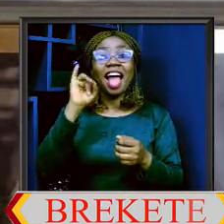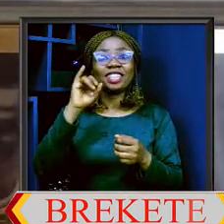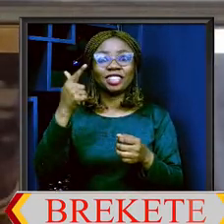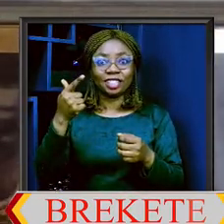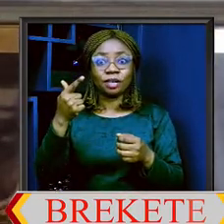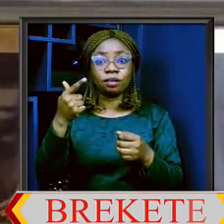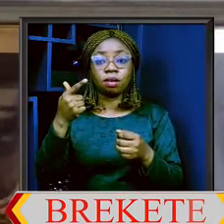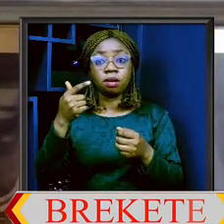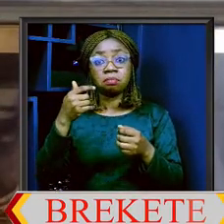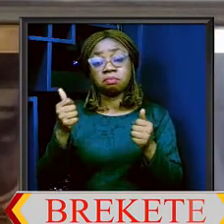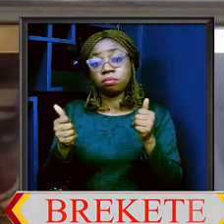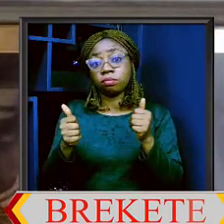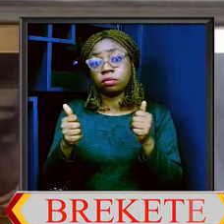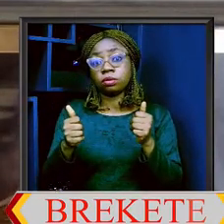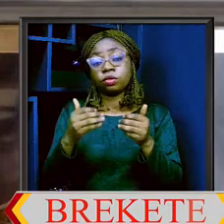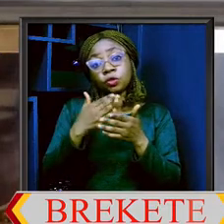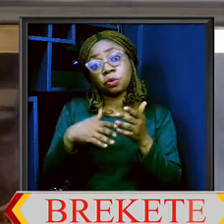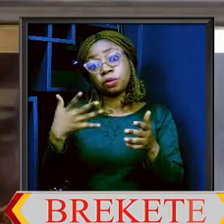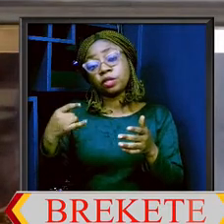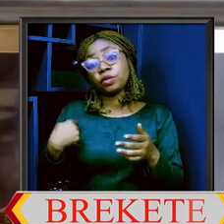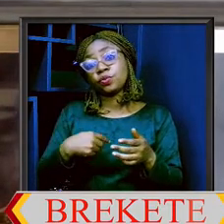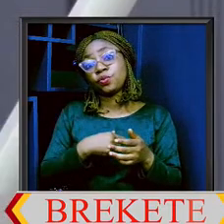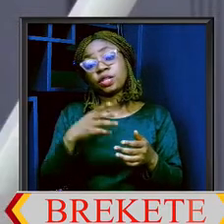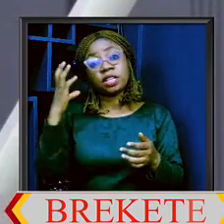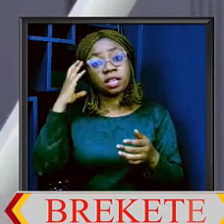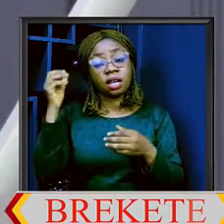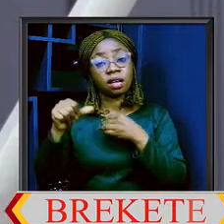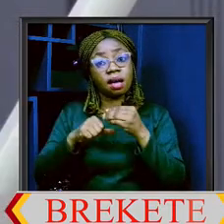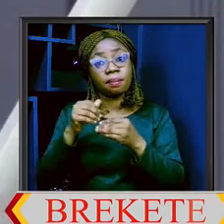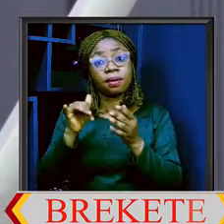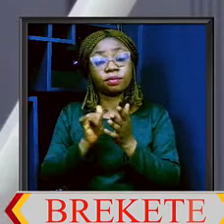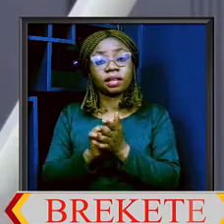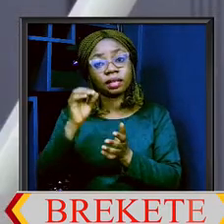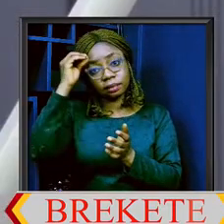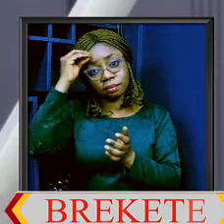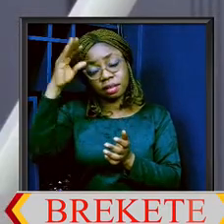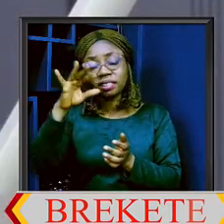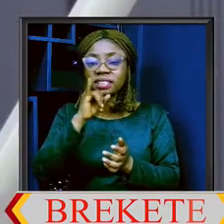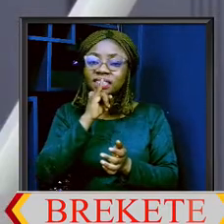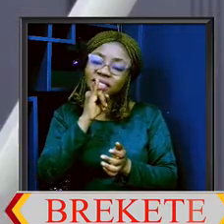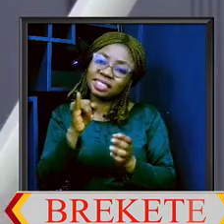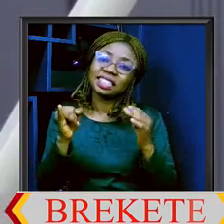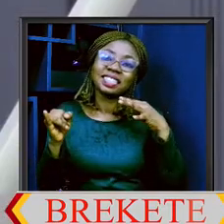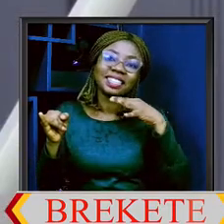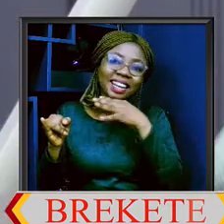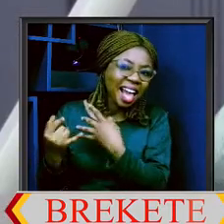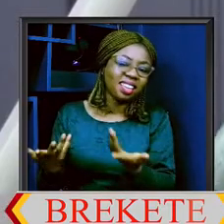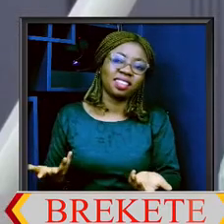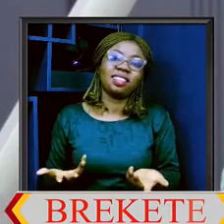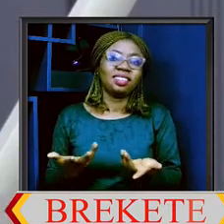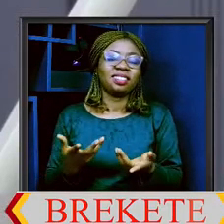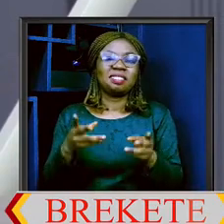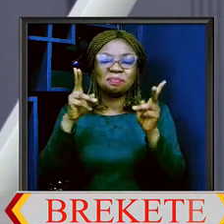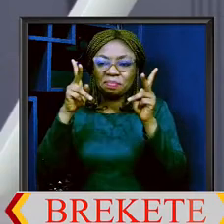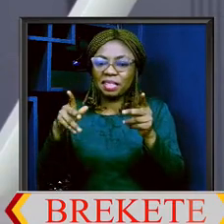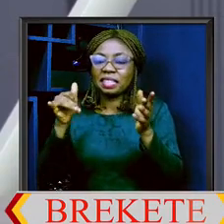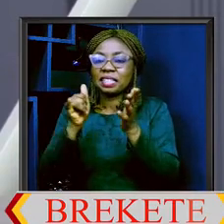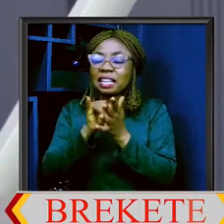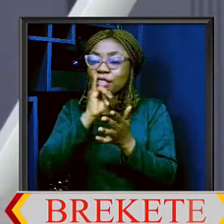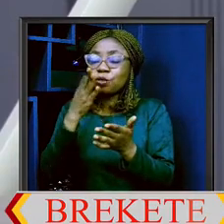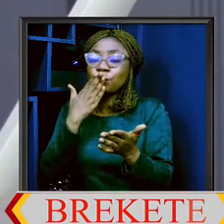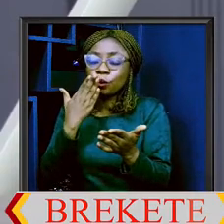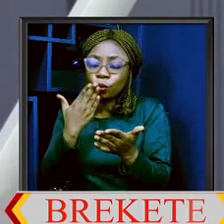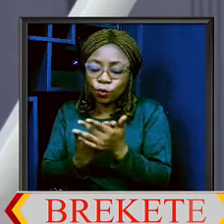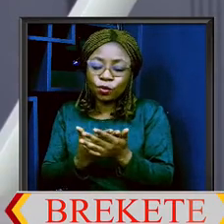things we hear about former igp ad Mohammed n Li mhm now only person they